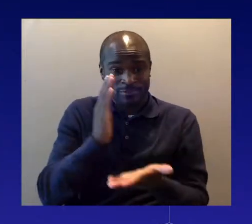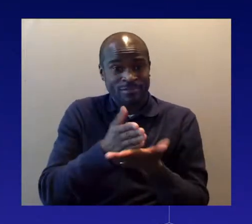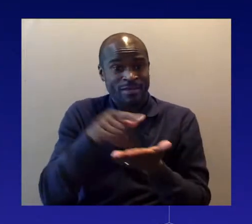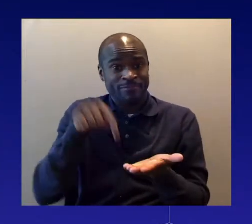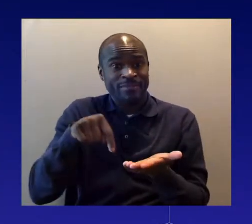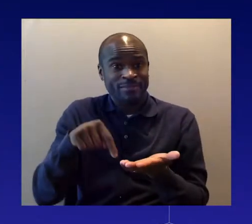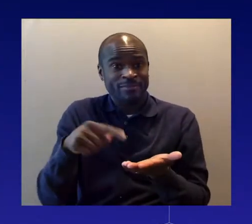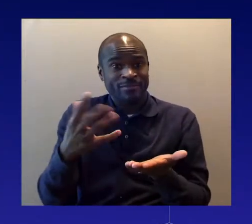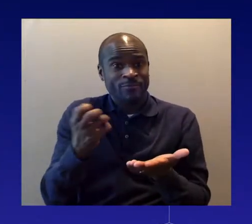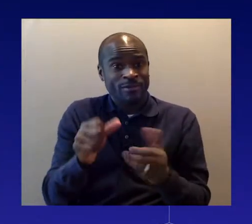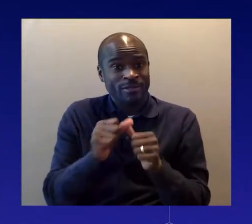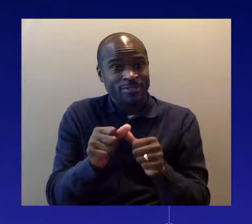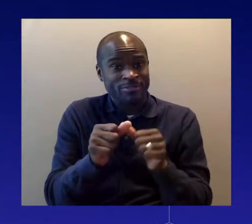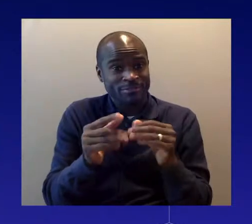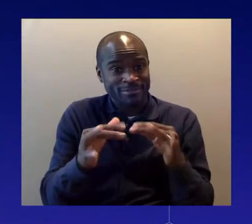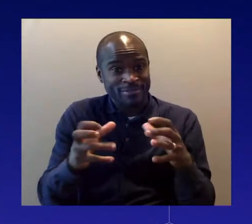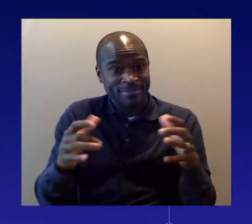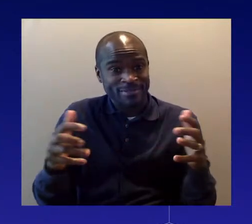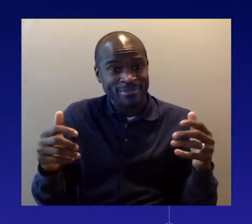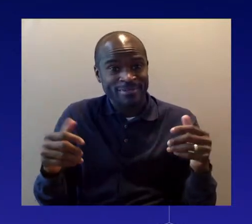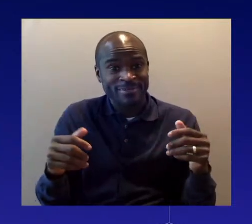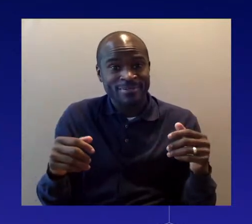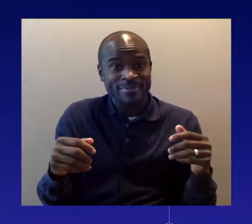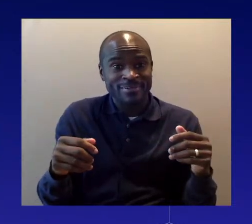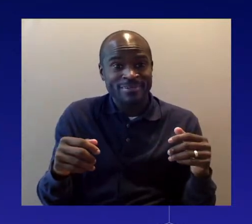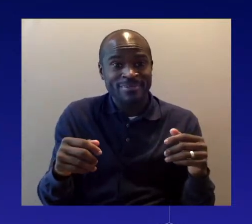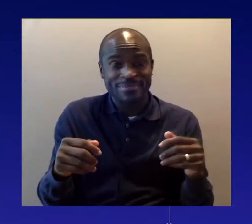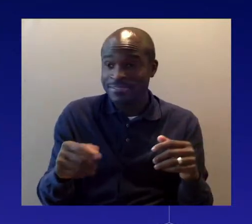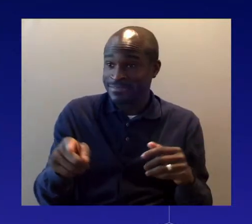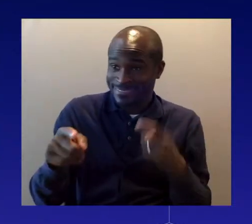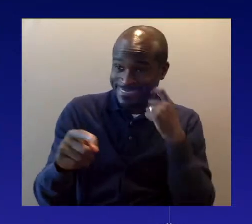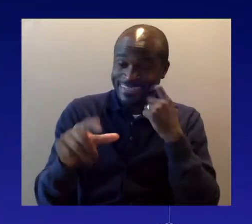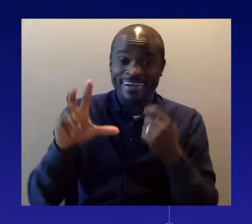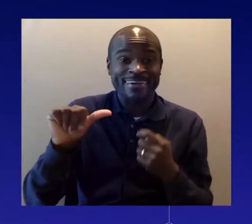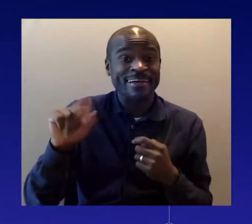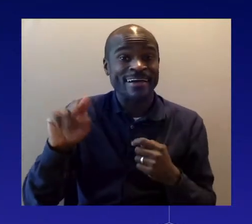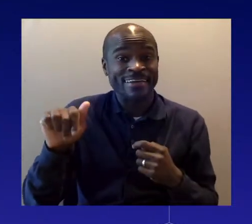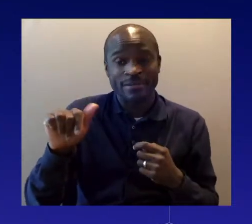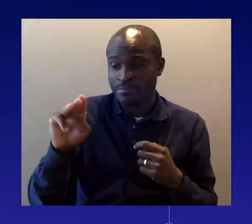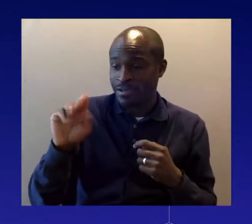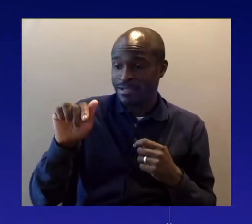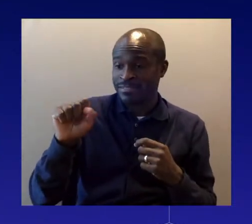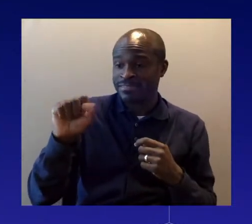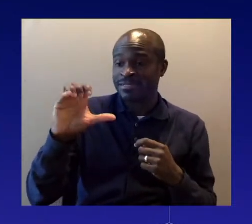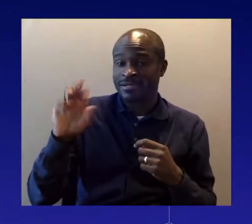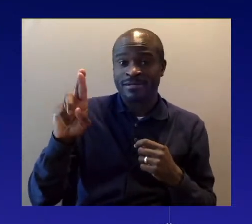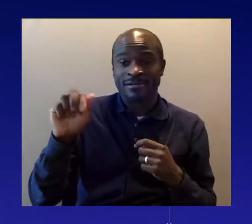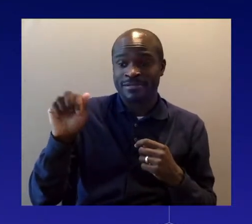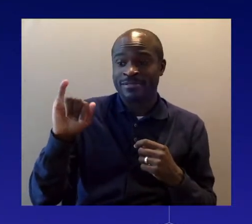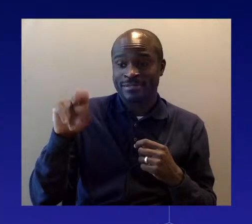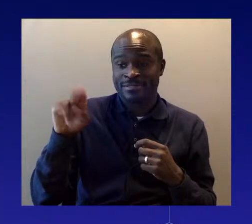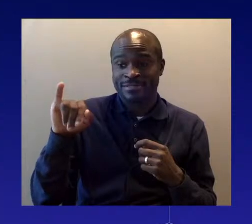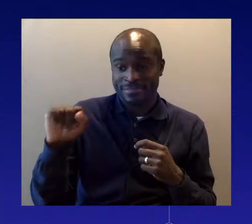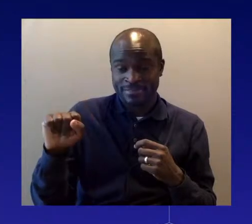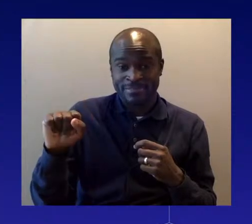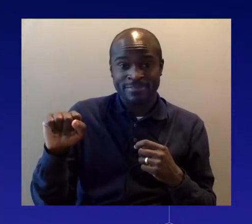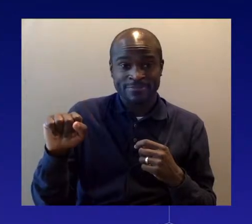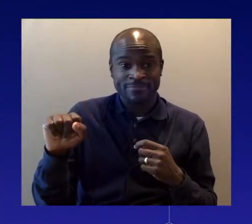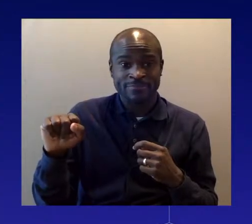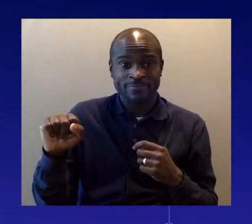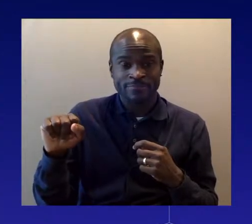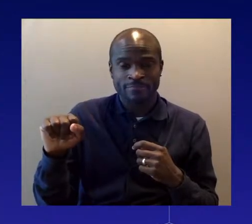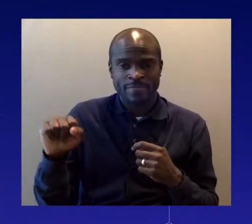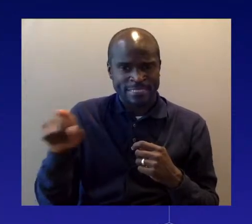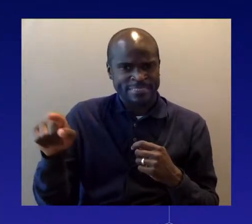Ana Mascarenas, who's part of our team, and I know was on the panel earlier, we do something that I learned when I was Attorney General in